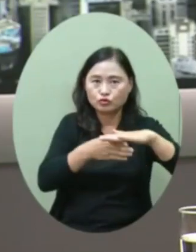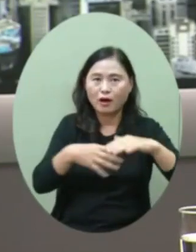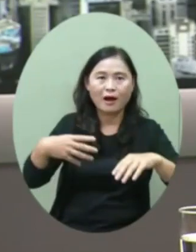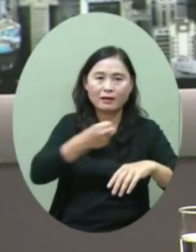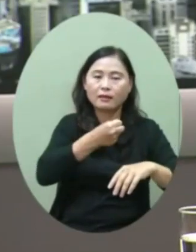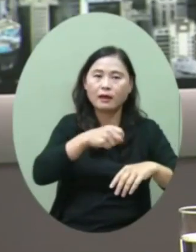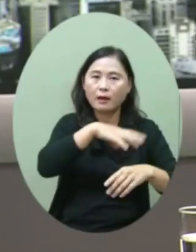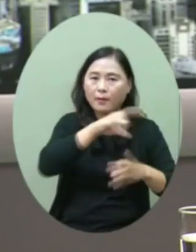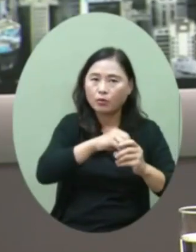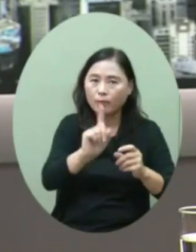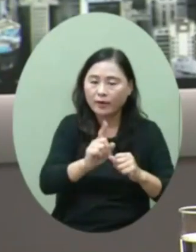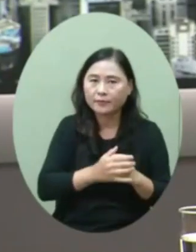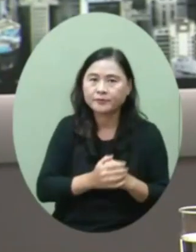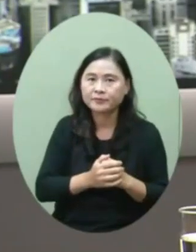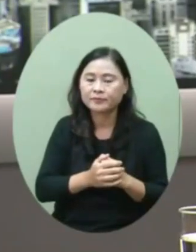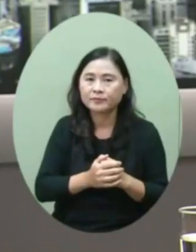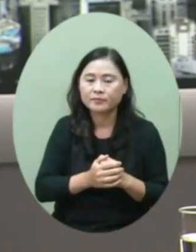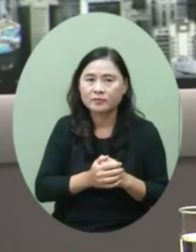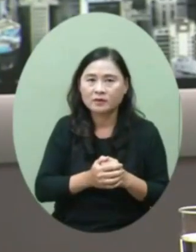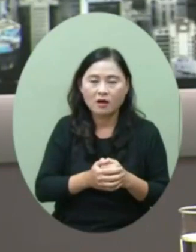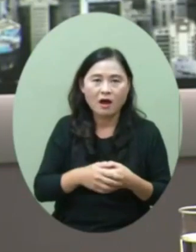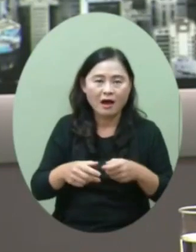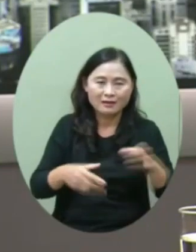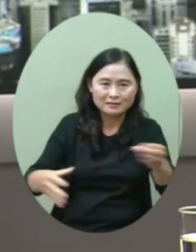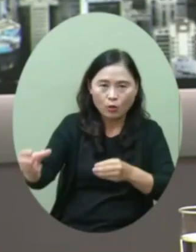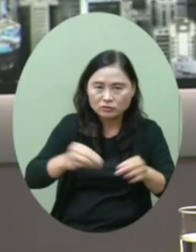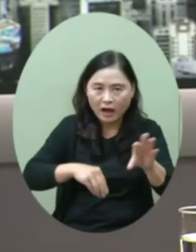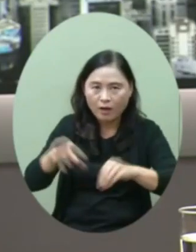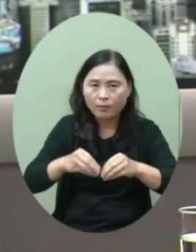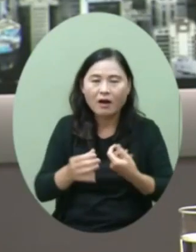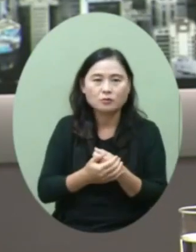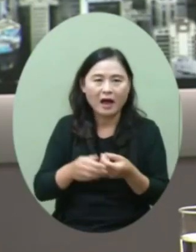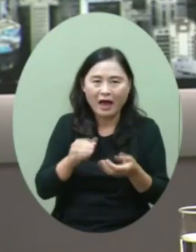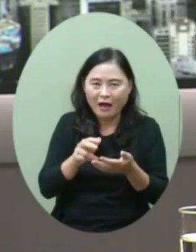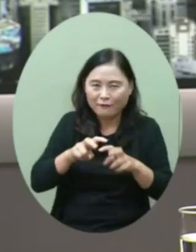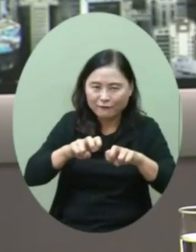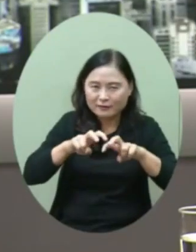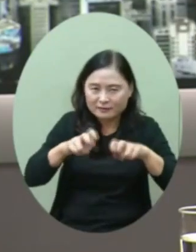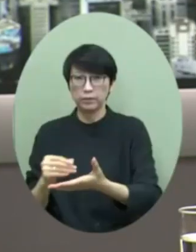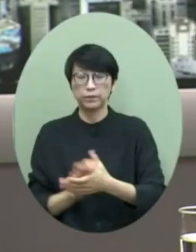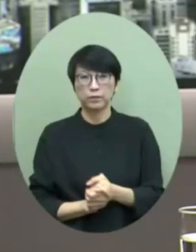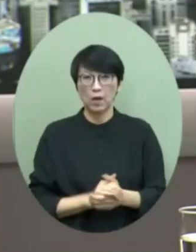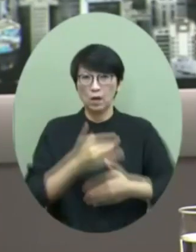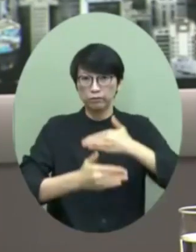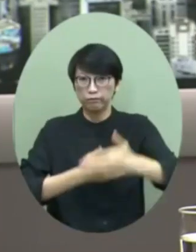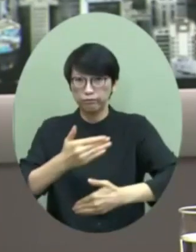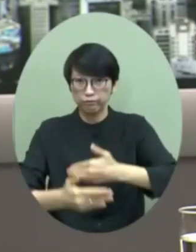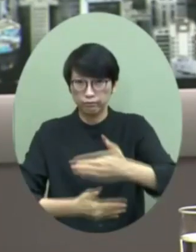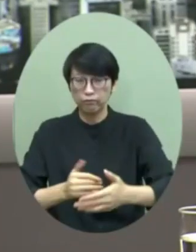enforcing the national security law. The National Security Department is